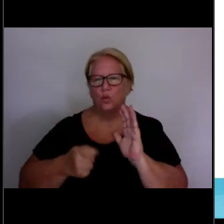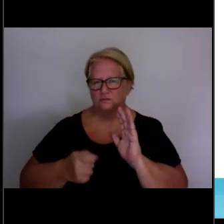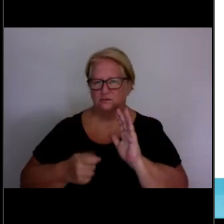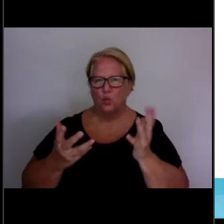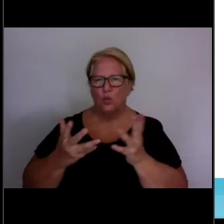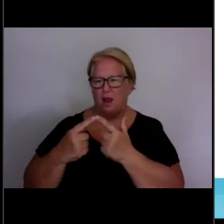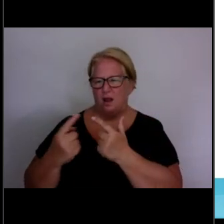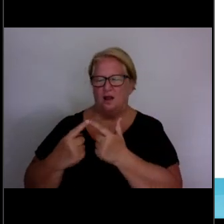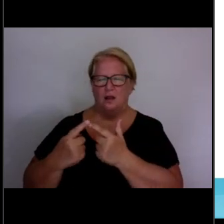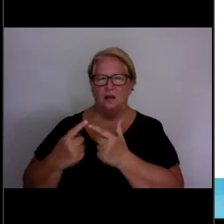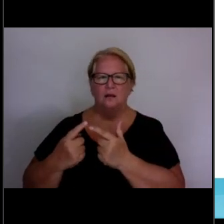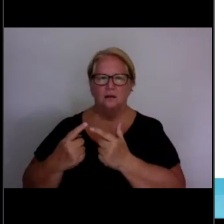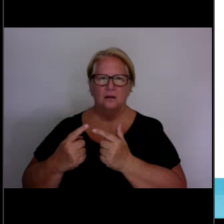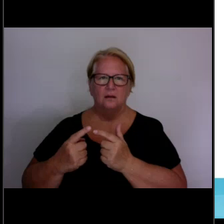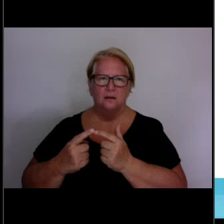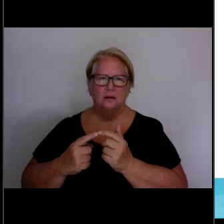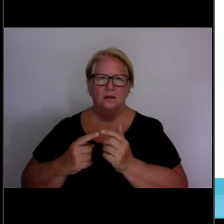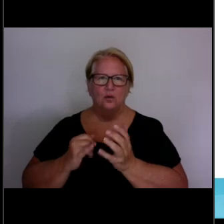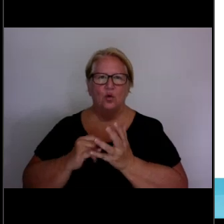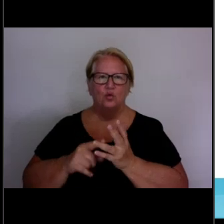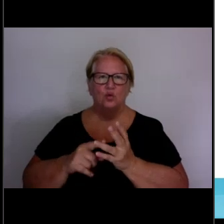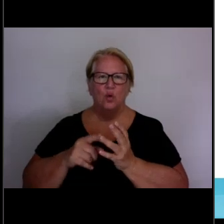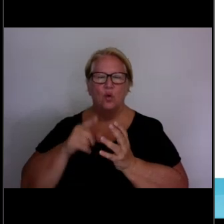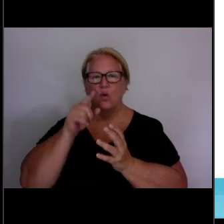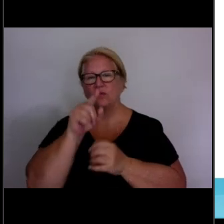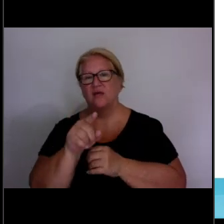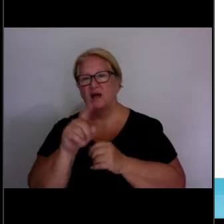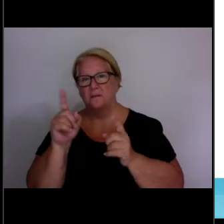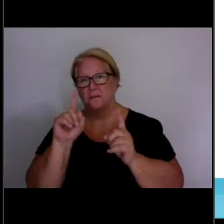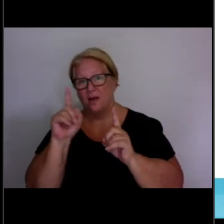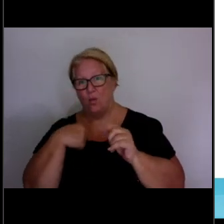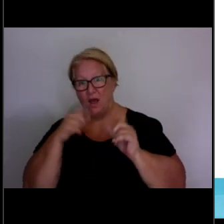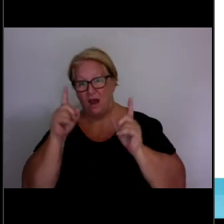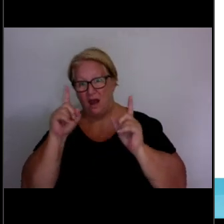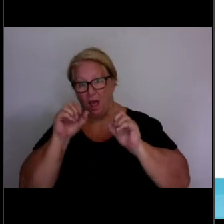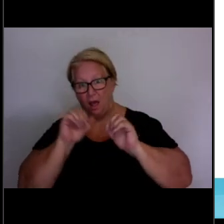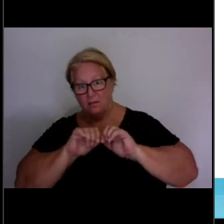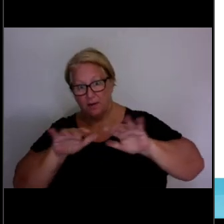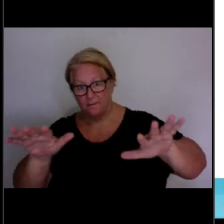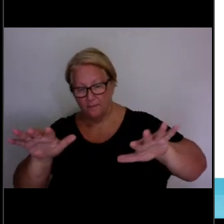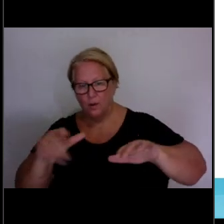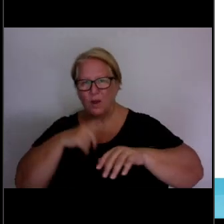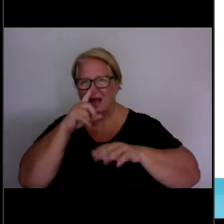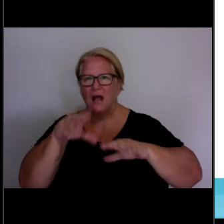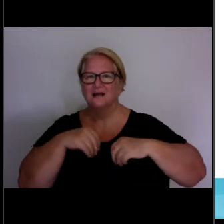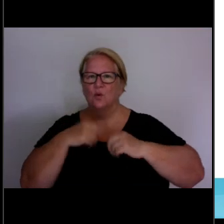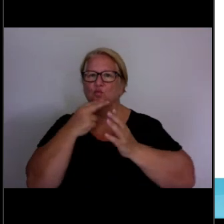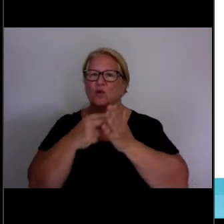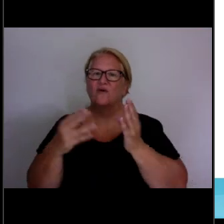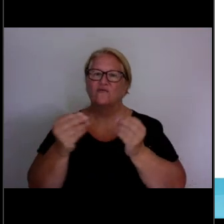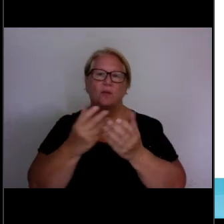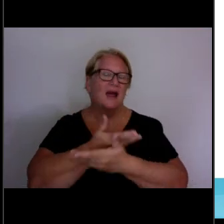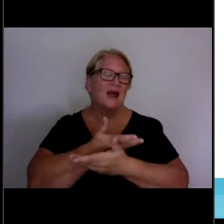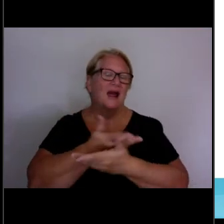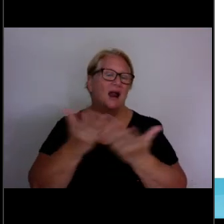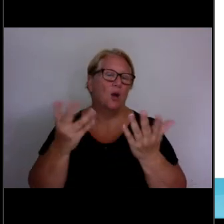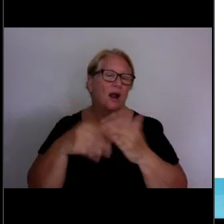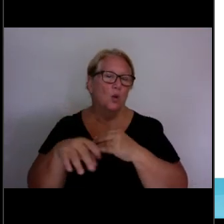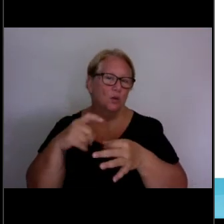Yeah, so this expanded capacity means we can accept referrals from any location in